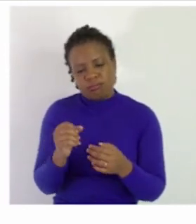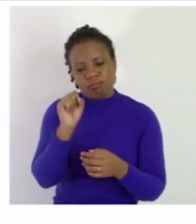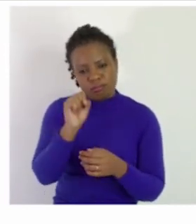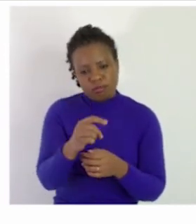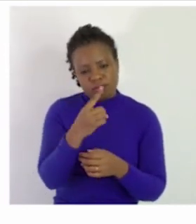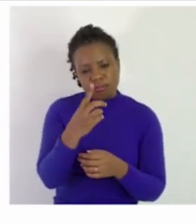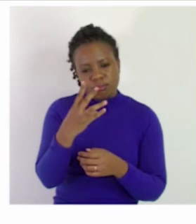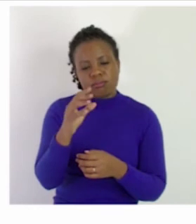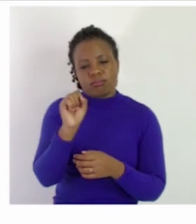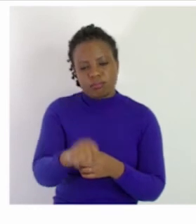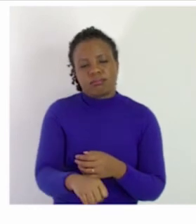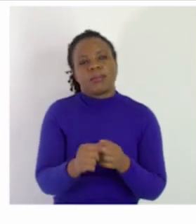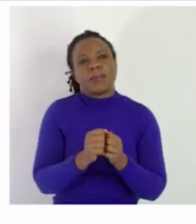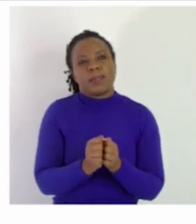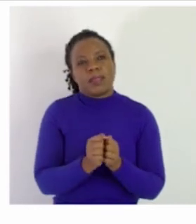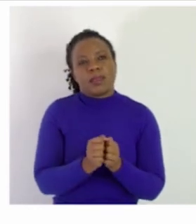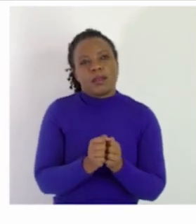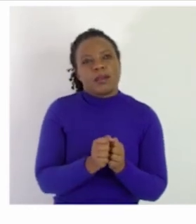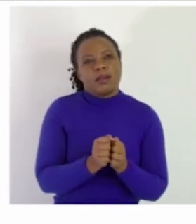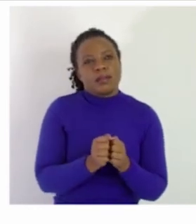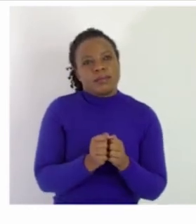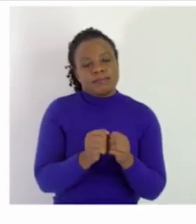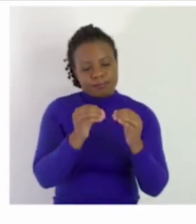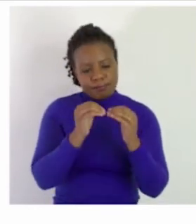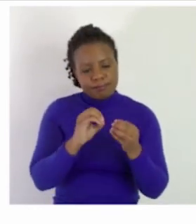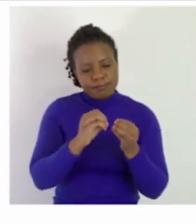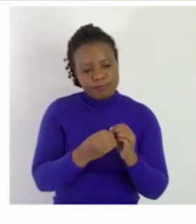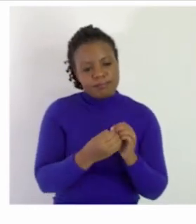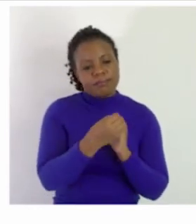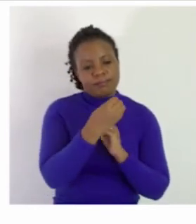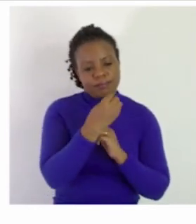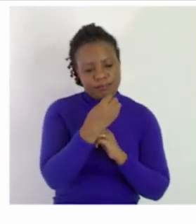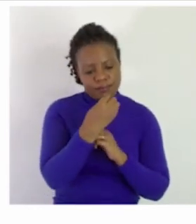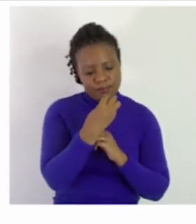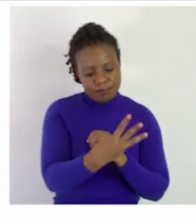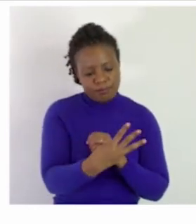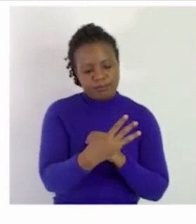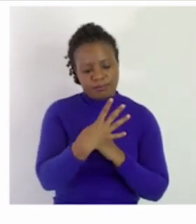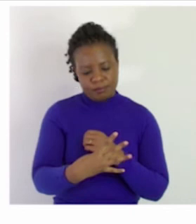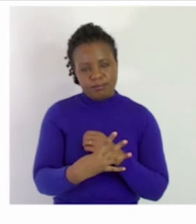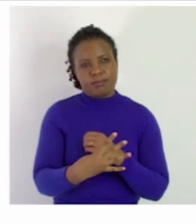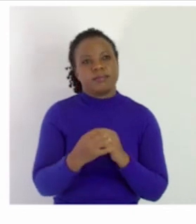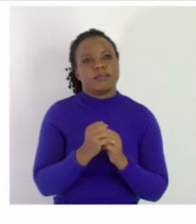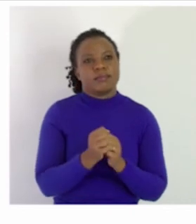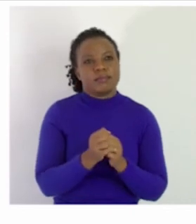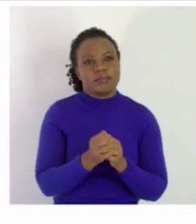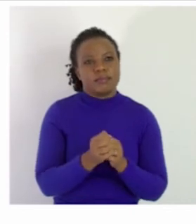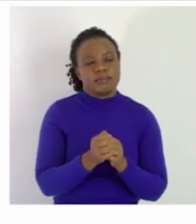notes, etc. Let us look at the next pair of words,